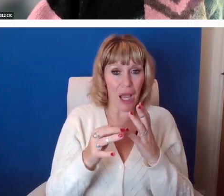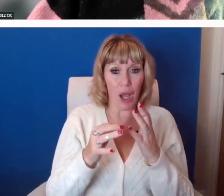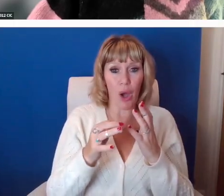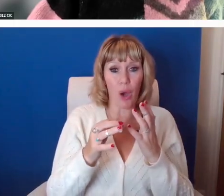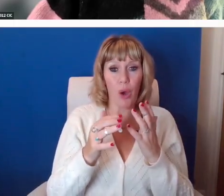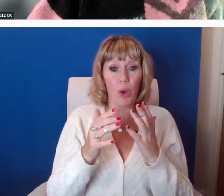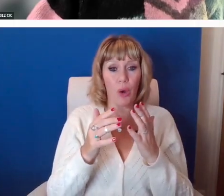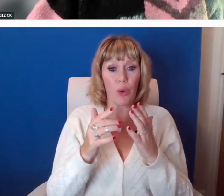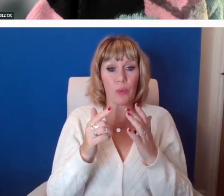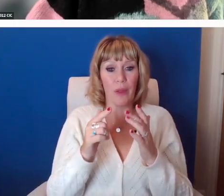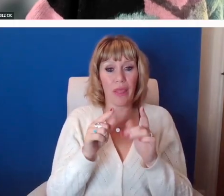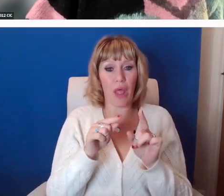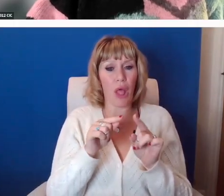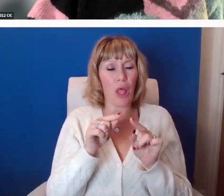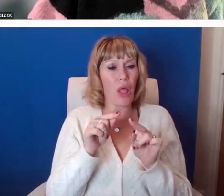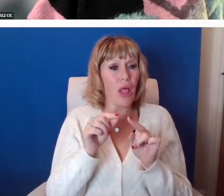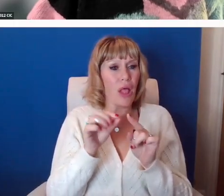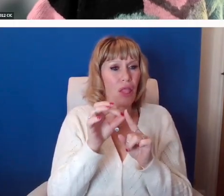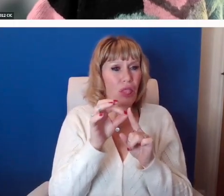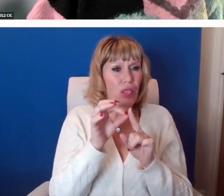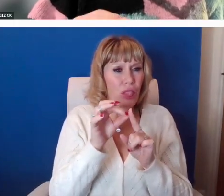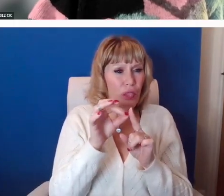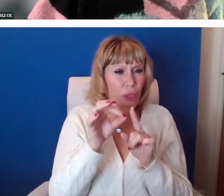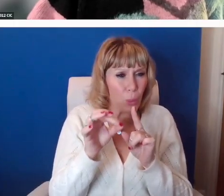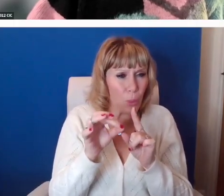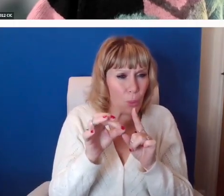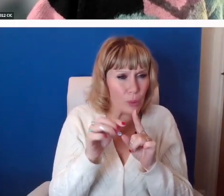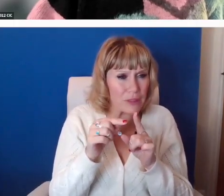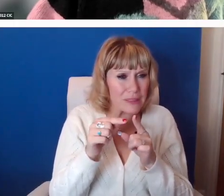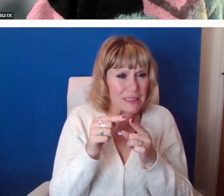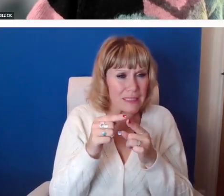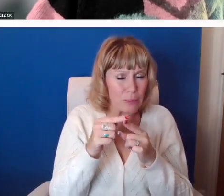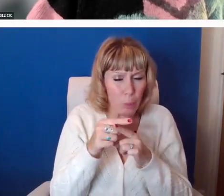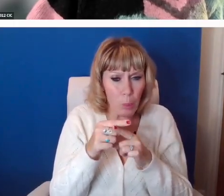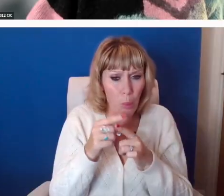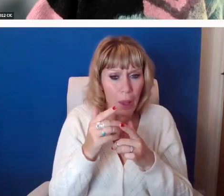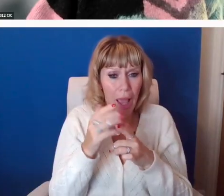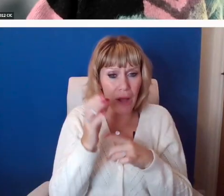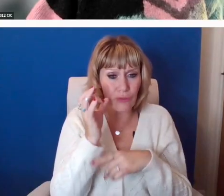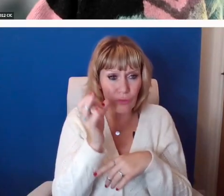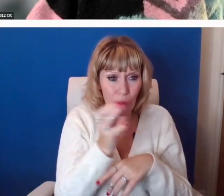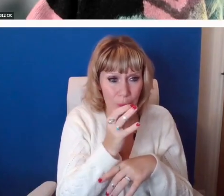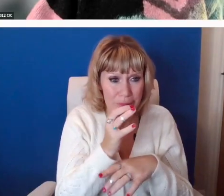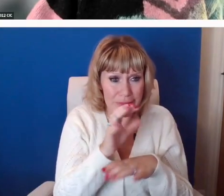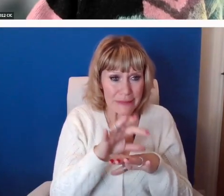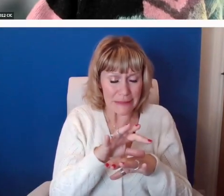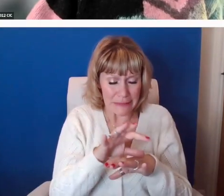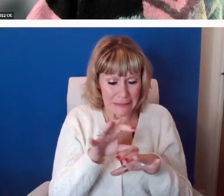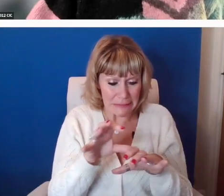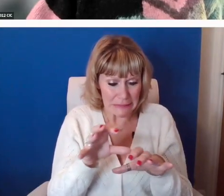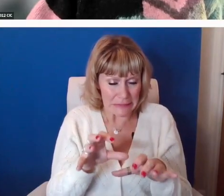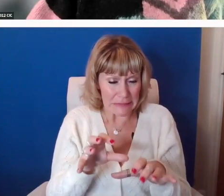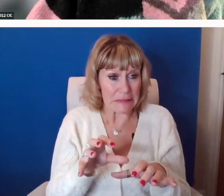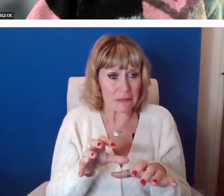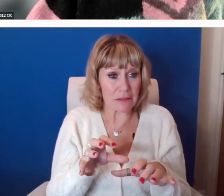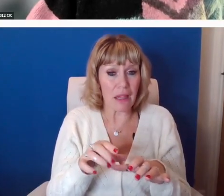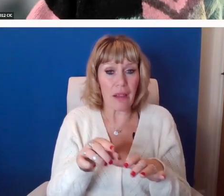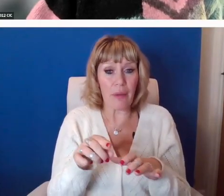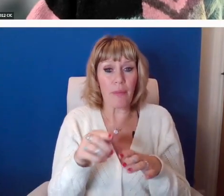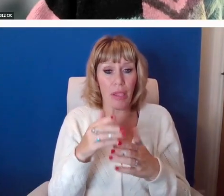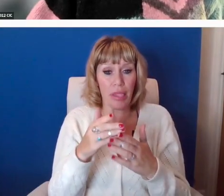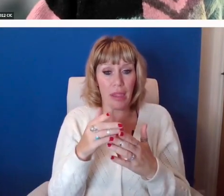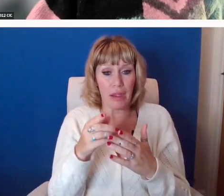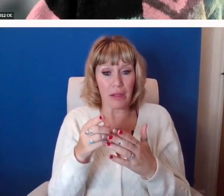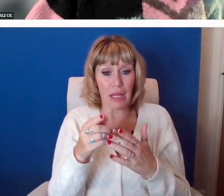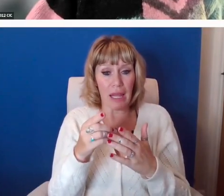the portrait. One of the things that I really like about these first two pictures is it sort of underlines a theory that I've always had